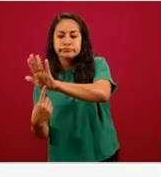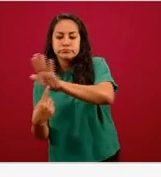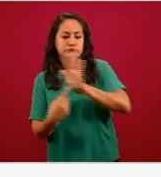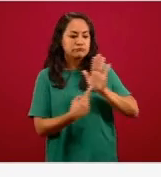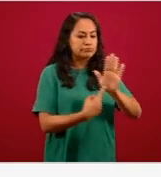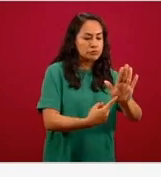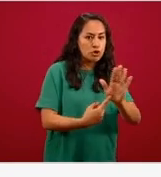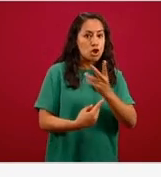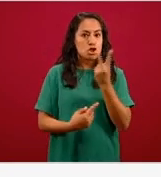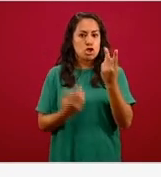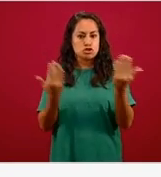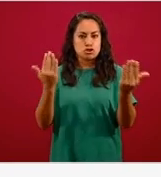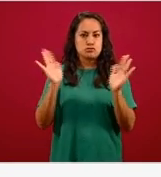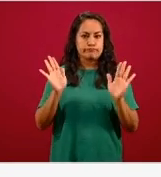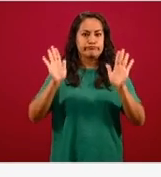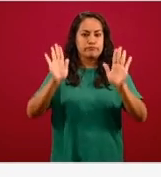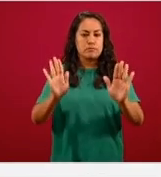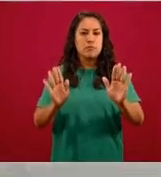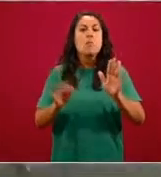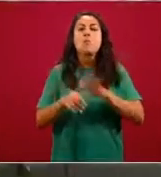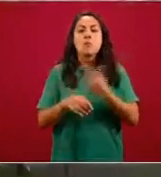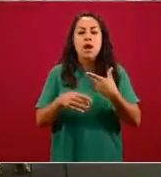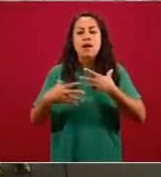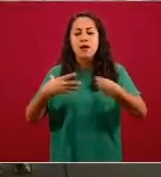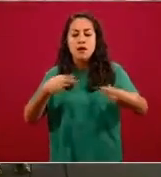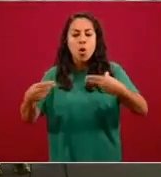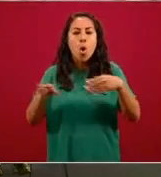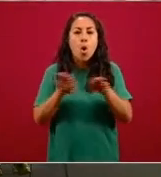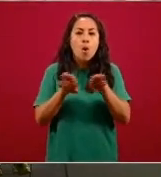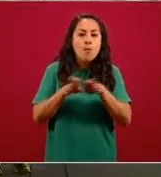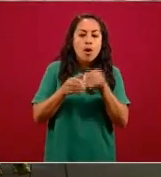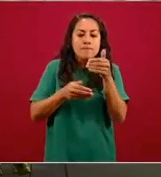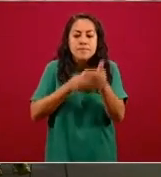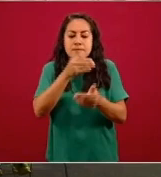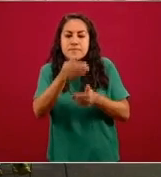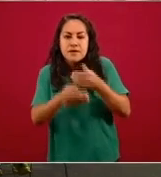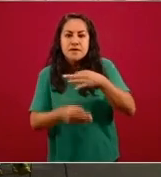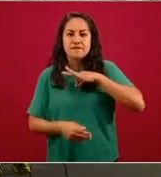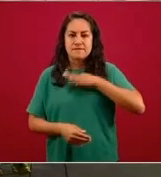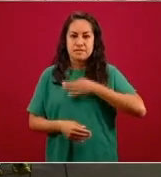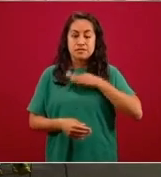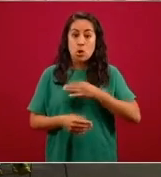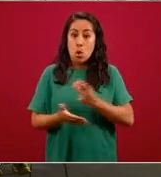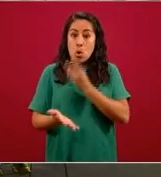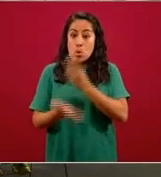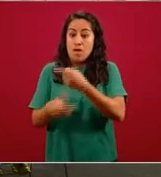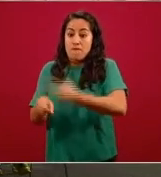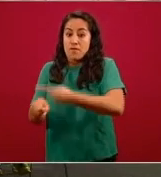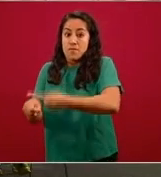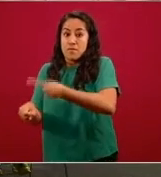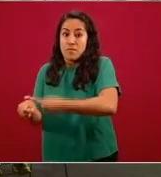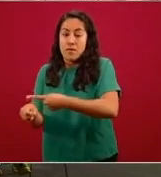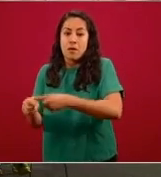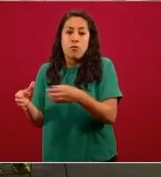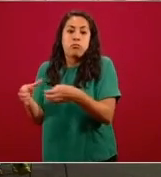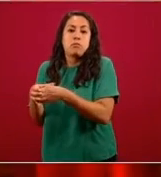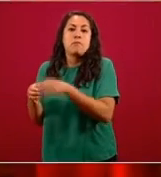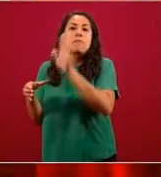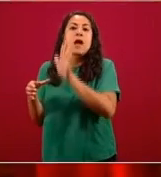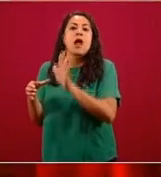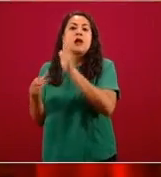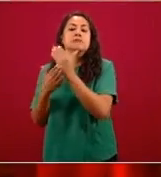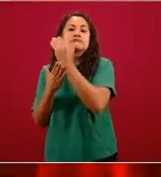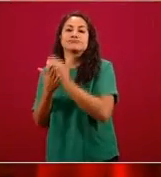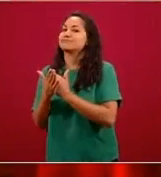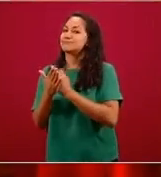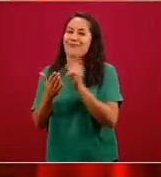can observe regarding the suspect cases also allows us to understand the overall tendency of